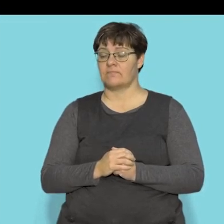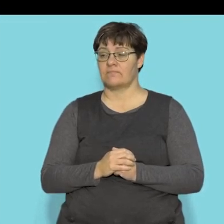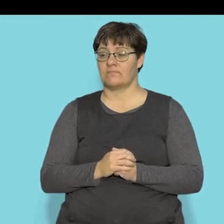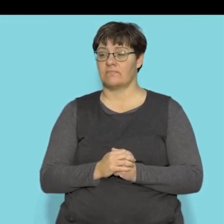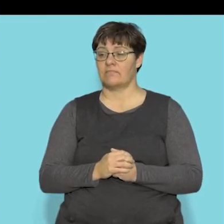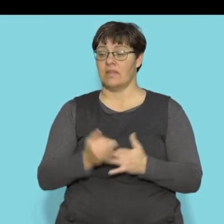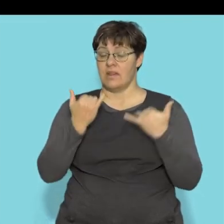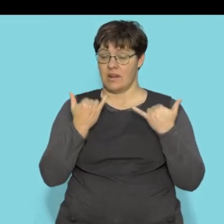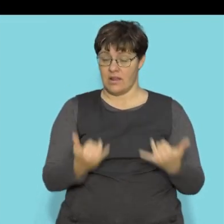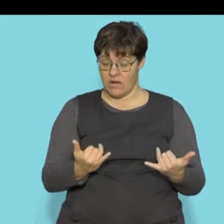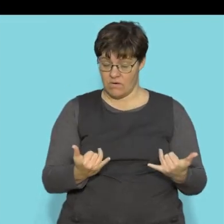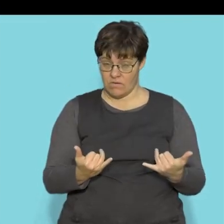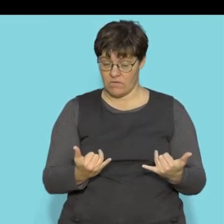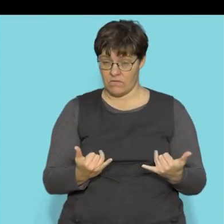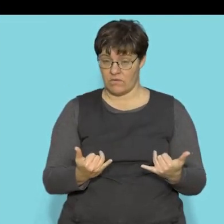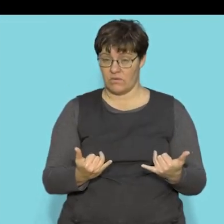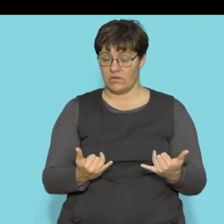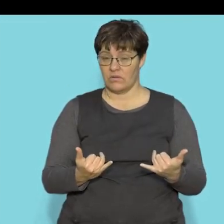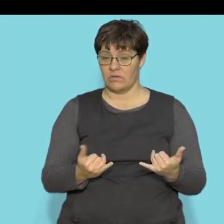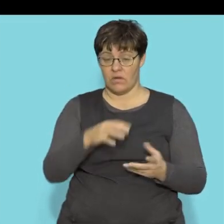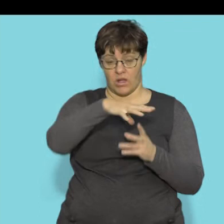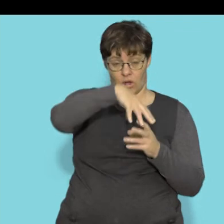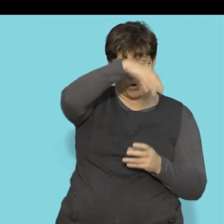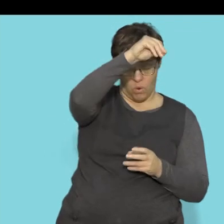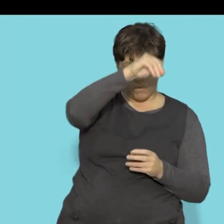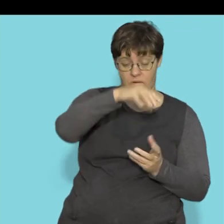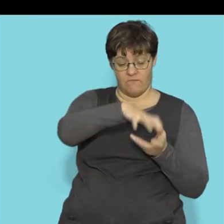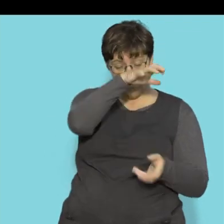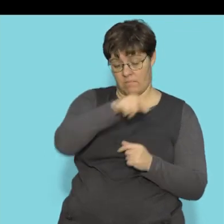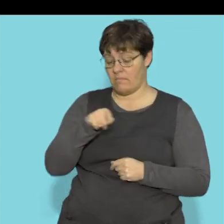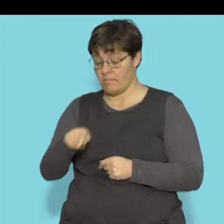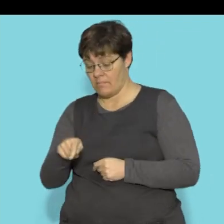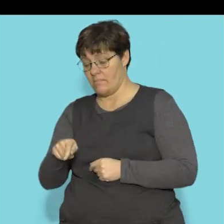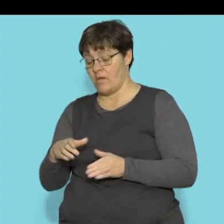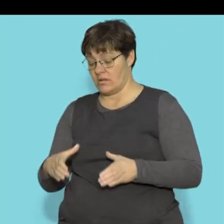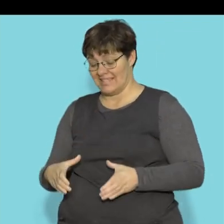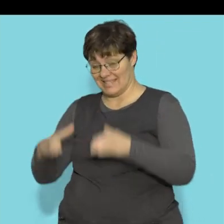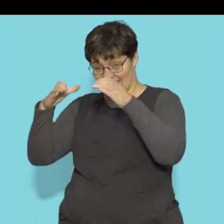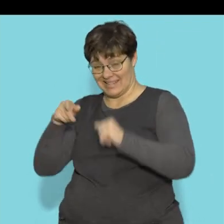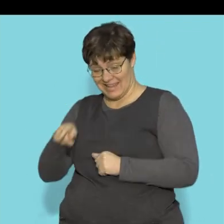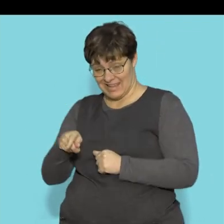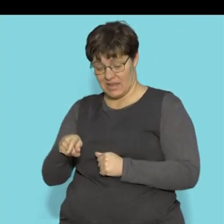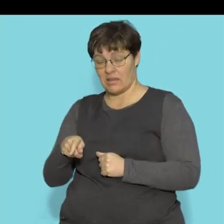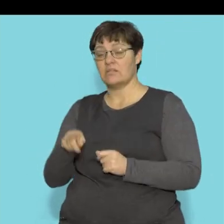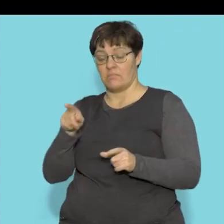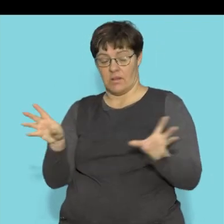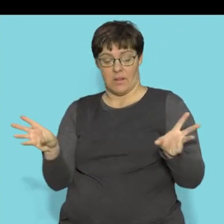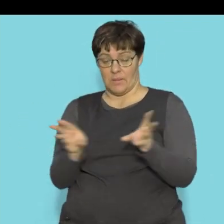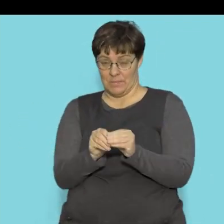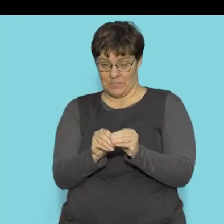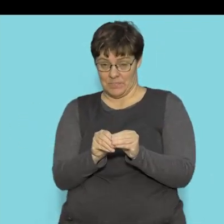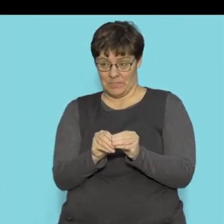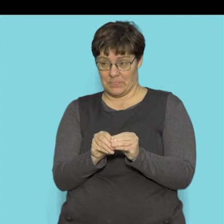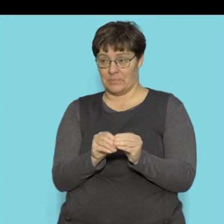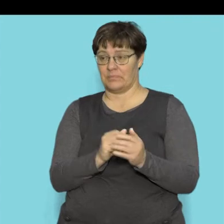So now at this point, we have the volume of my cone and we have the volume of